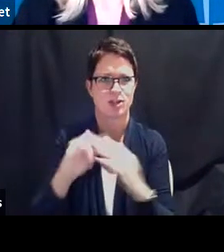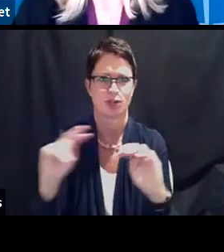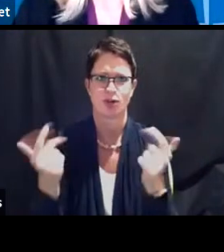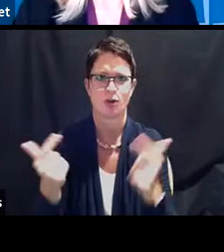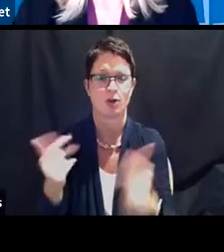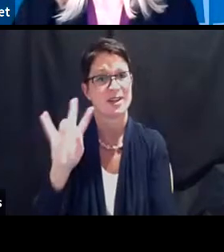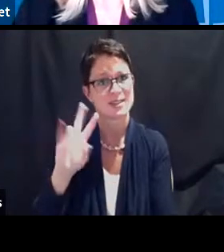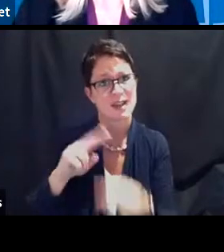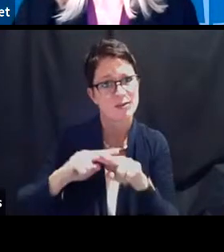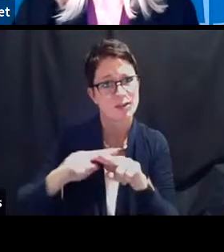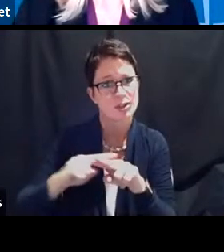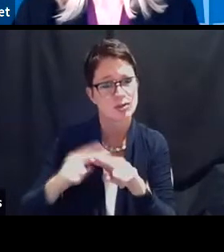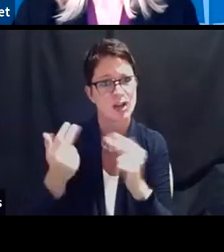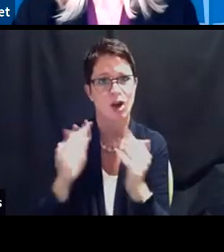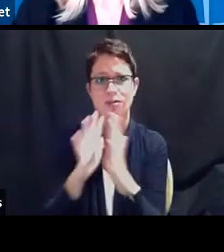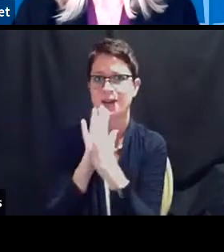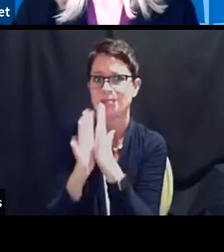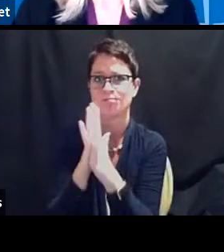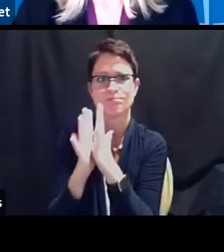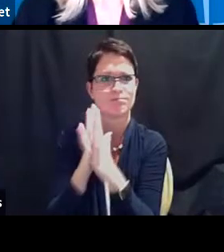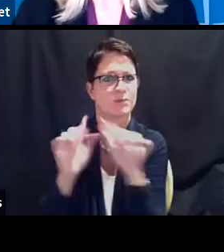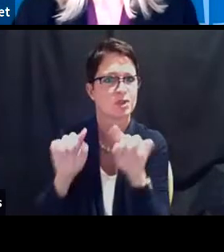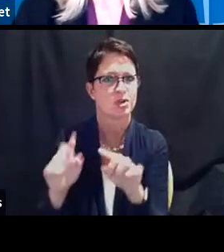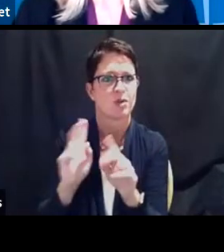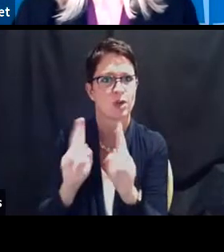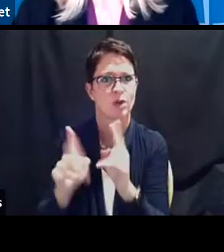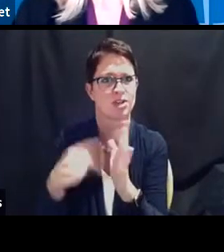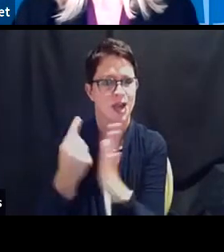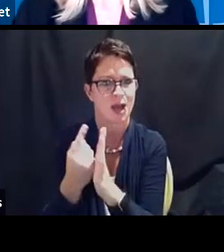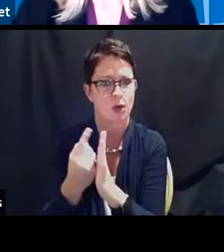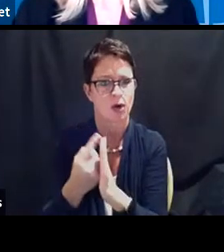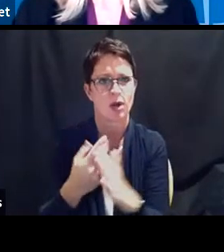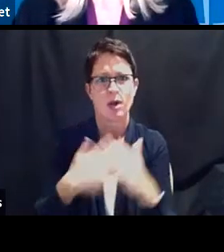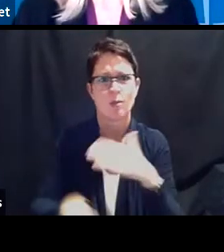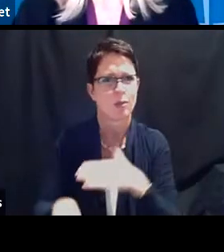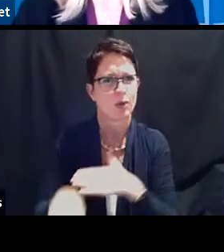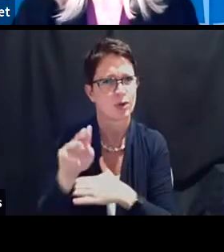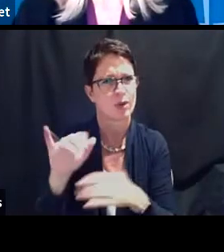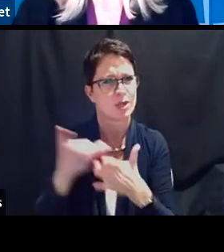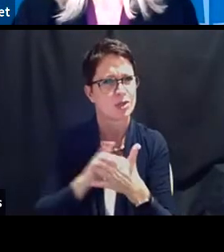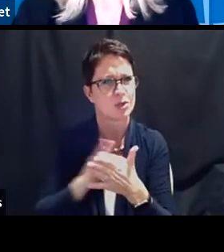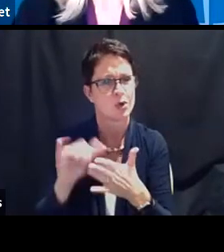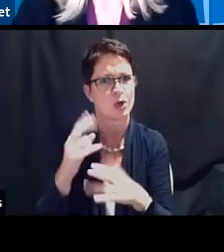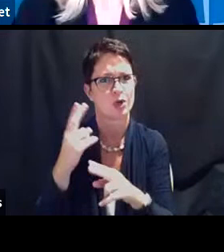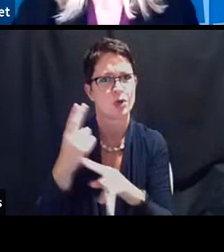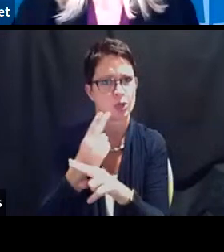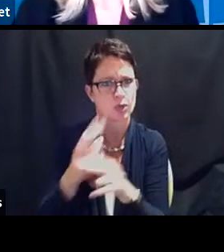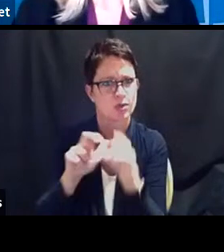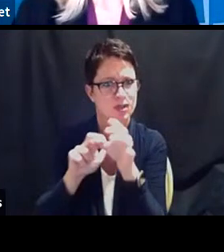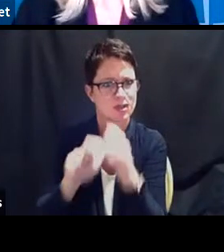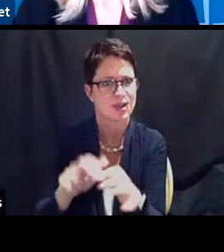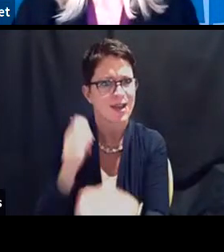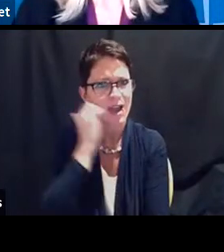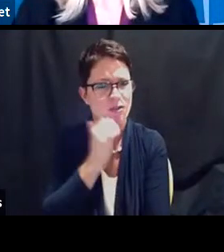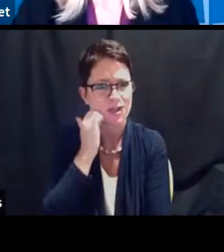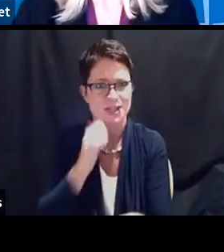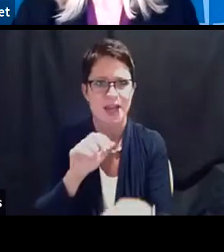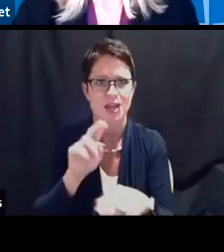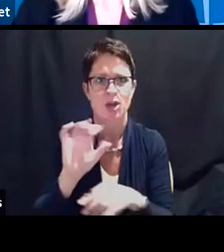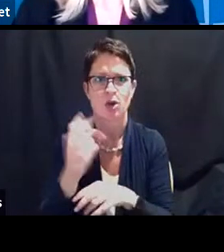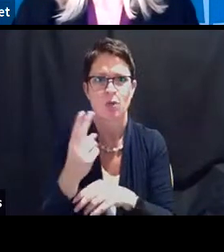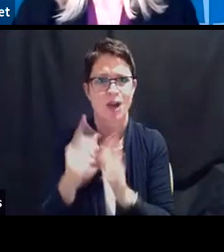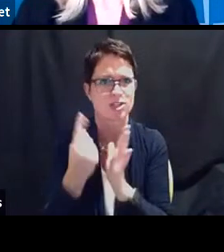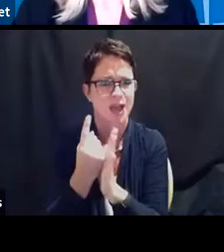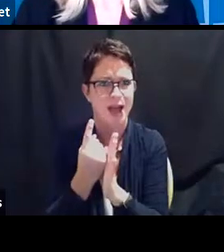train is already very crowded during rush hours. Being a native New Yorker who rides it very often, it's packed during rush hours. You